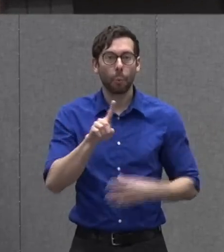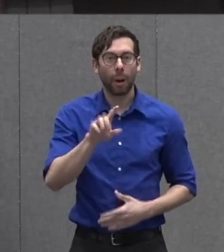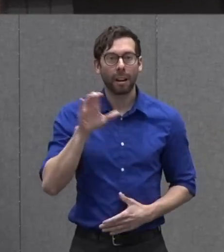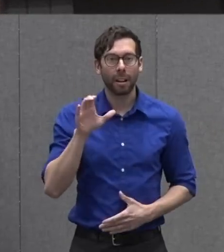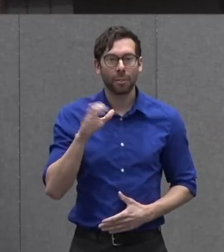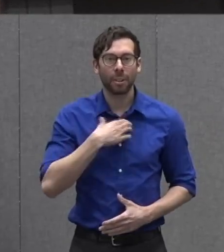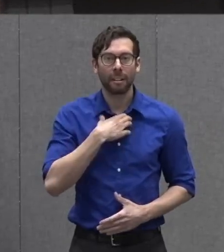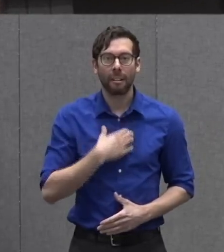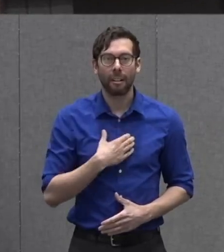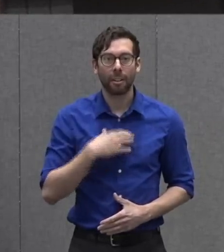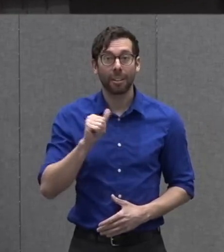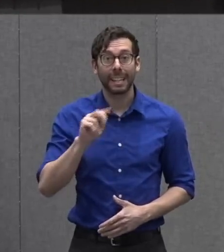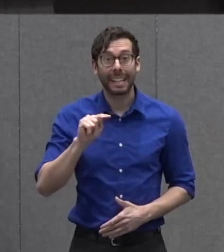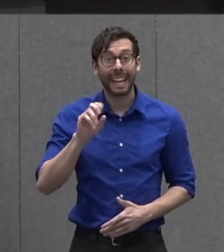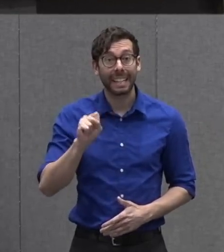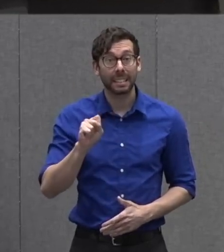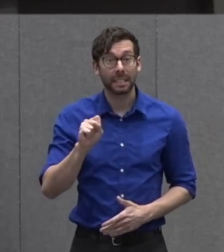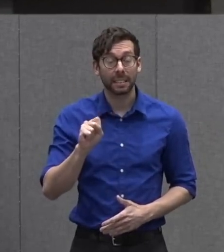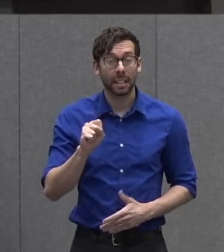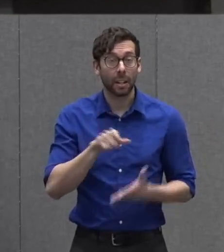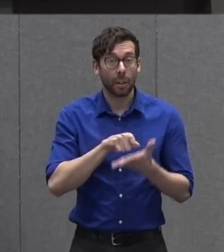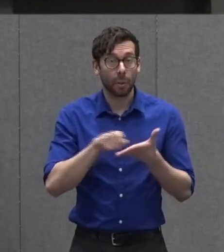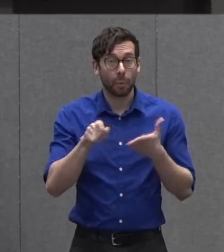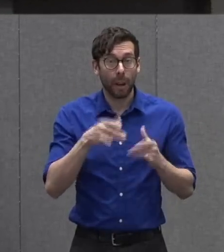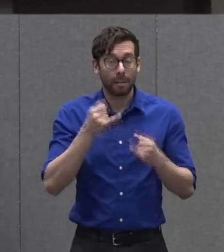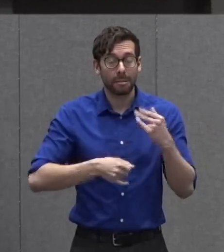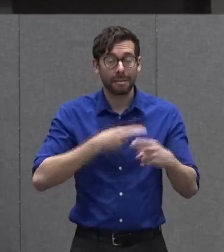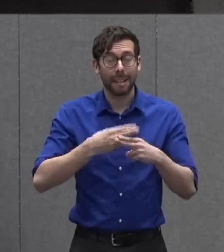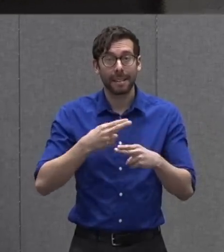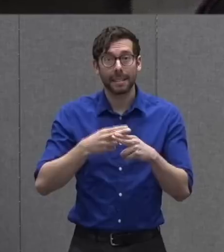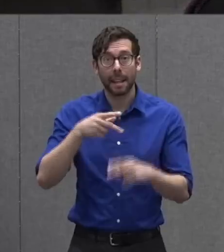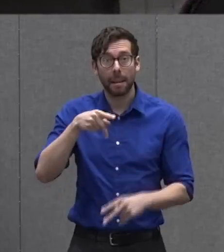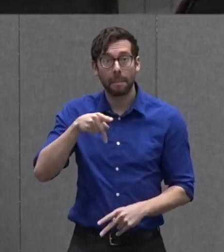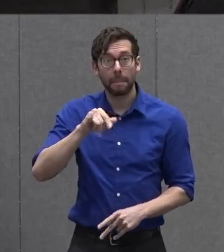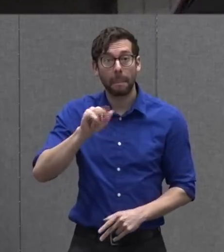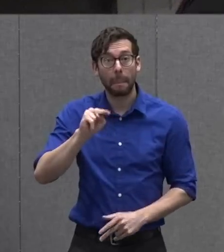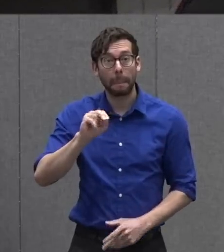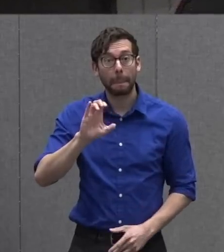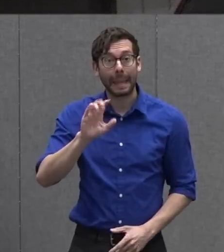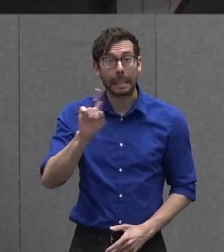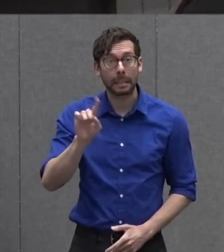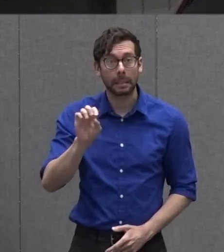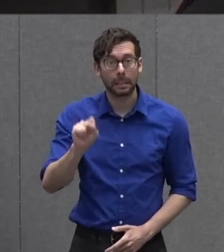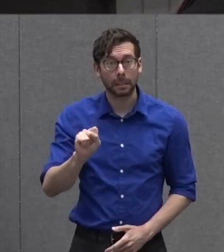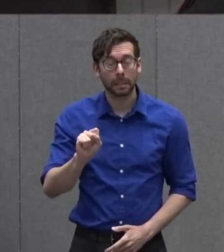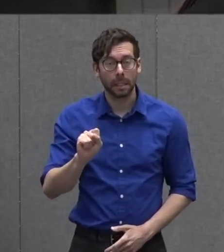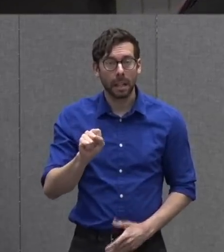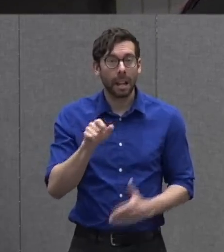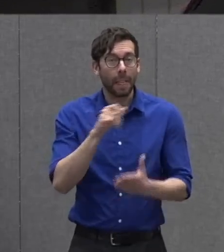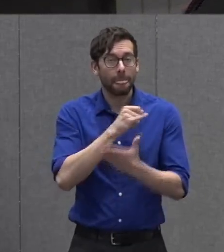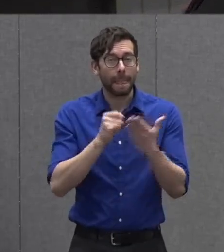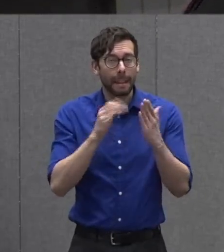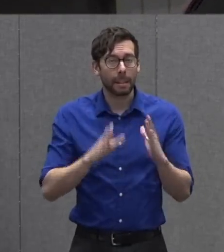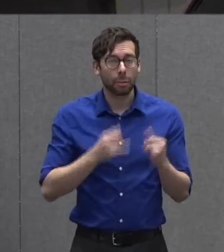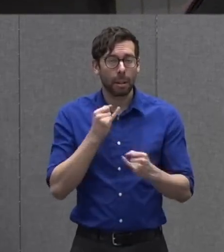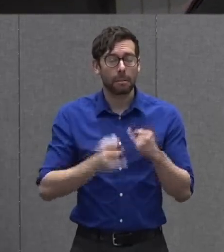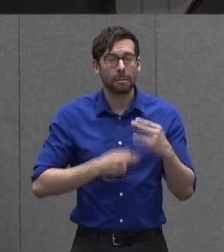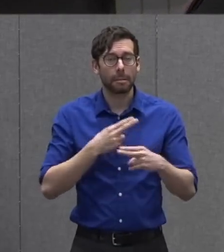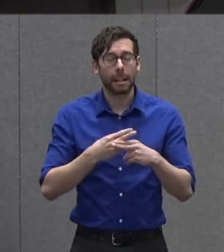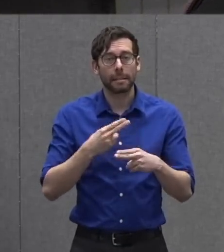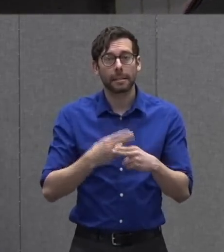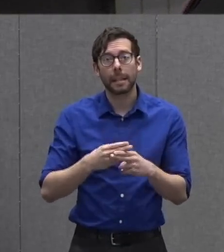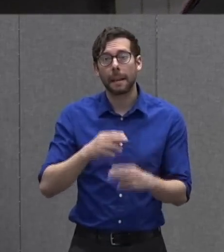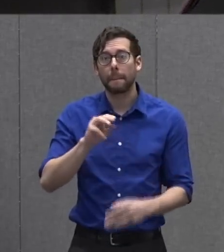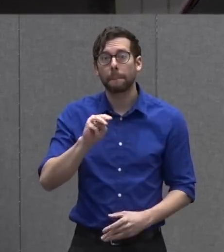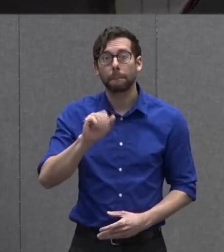Eleanor Pickneys, and it's illustrated by Bonnie McCann. This story is also published by Scholastic Books.